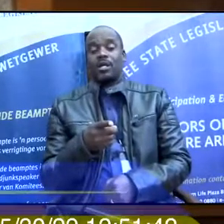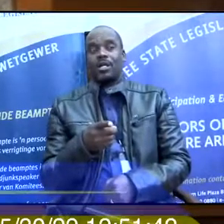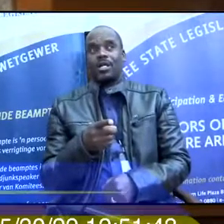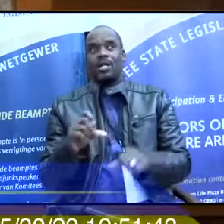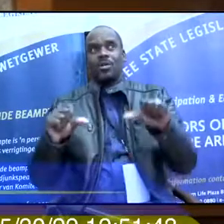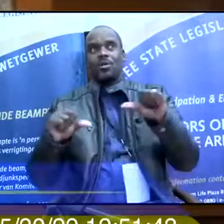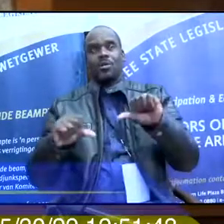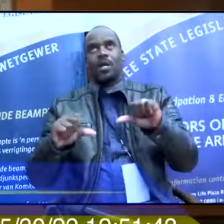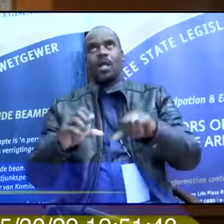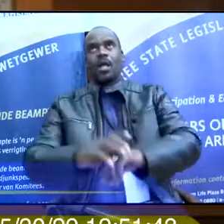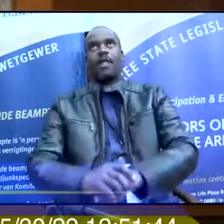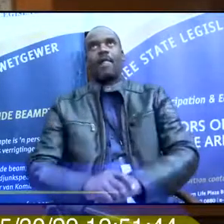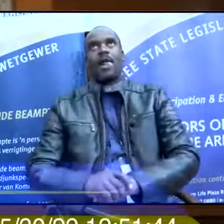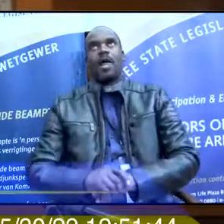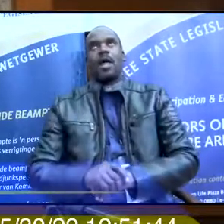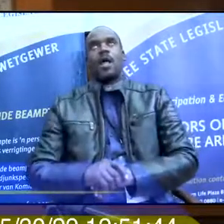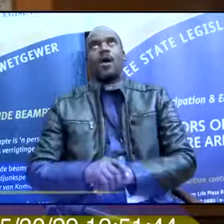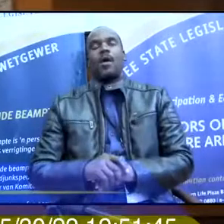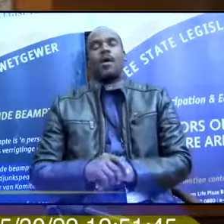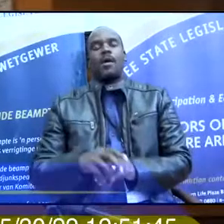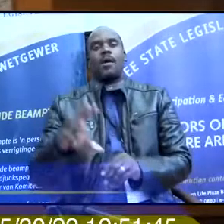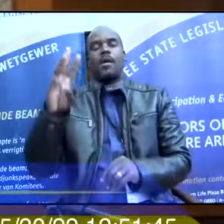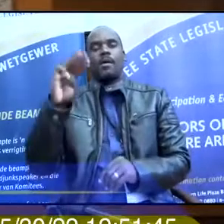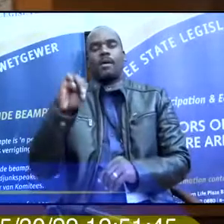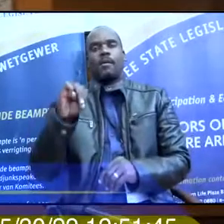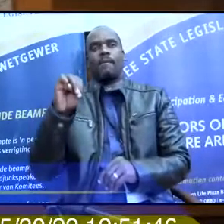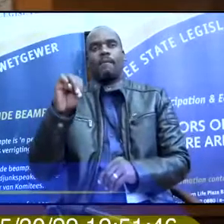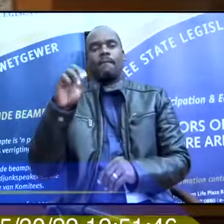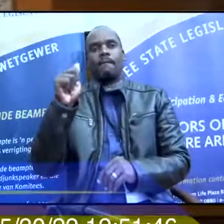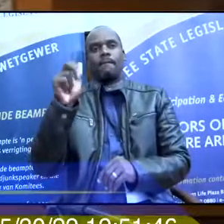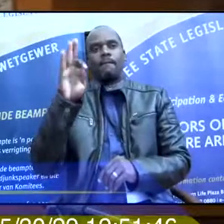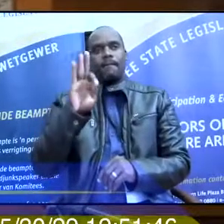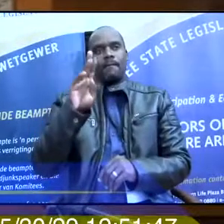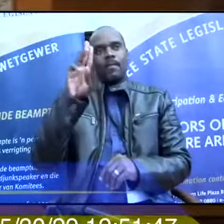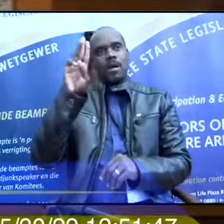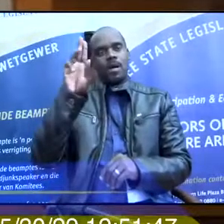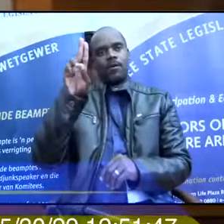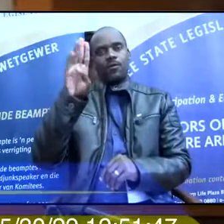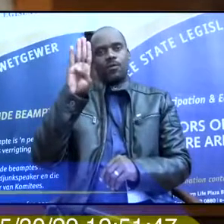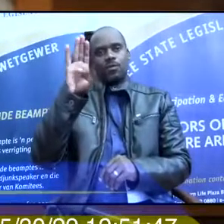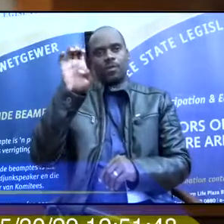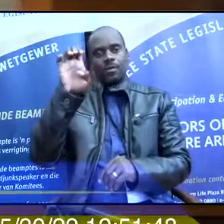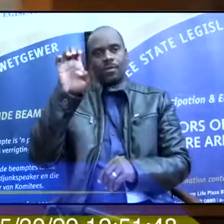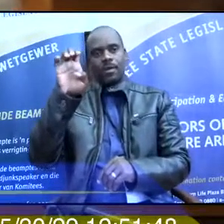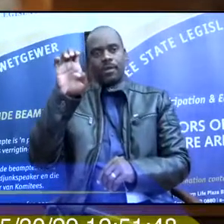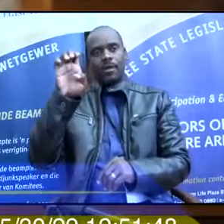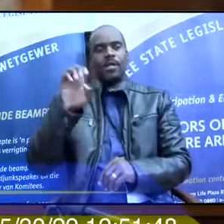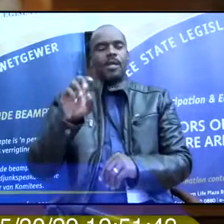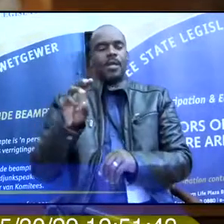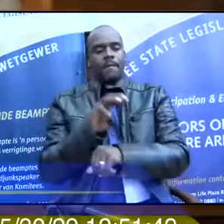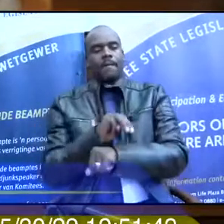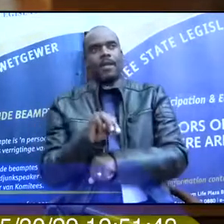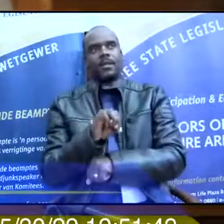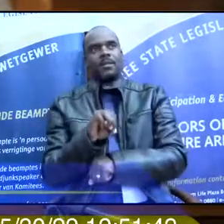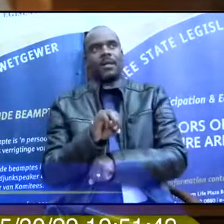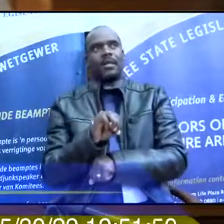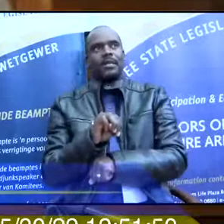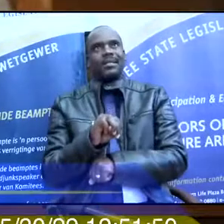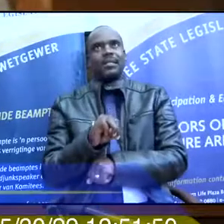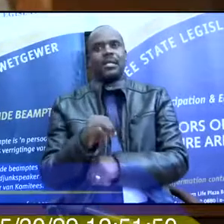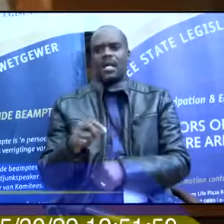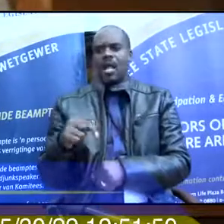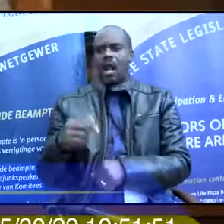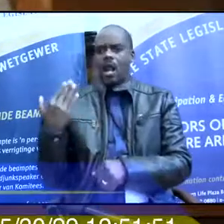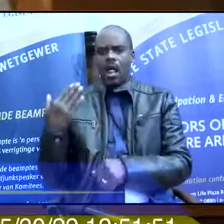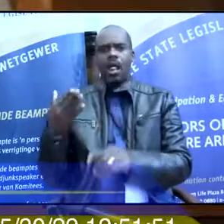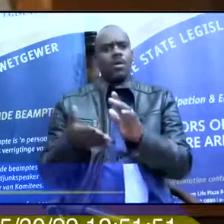mafuba leading the pack we currently have an old man there who was supposed to have